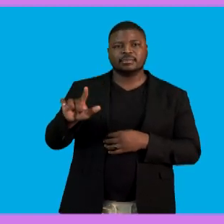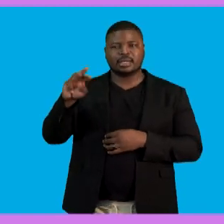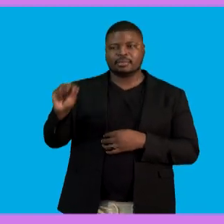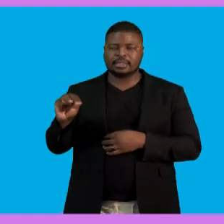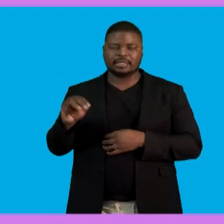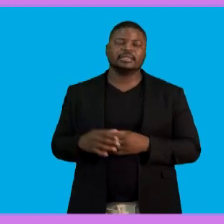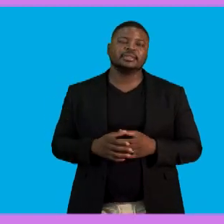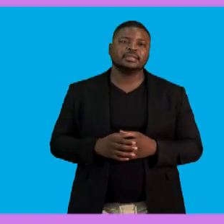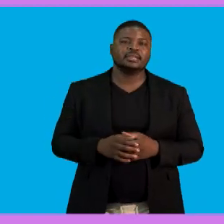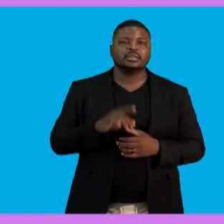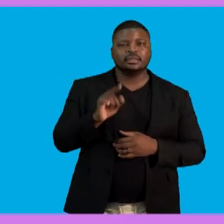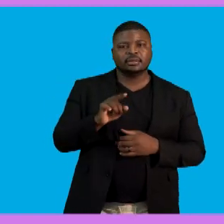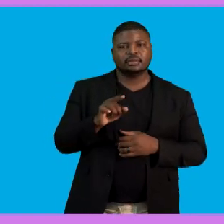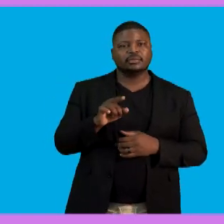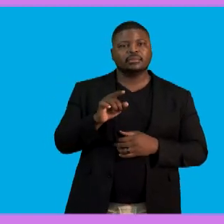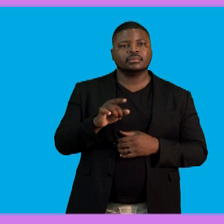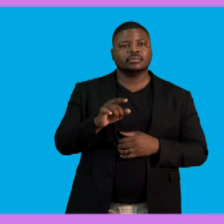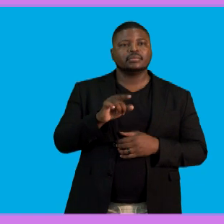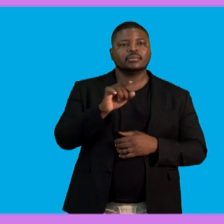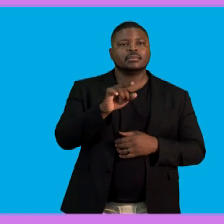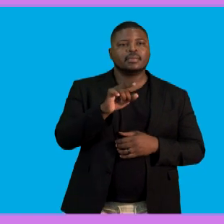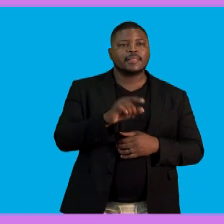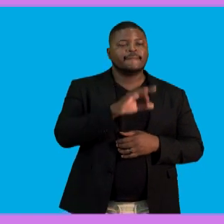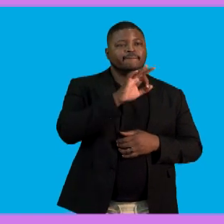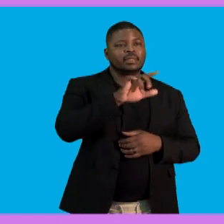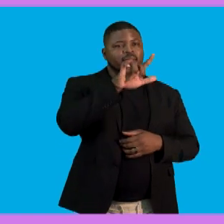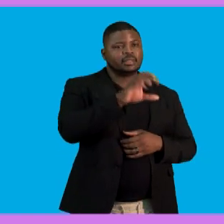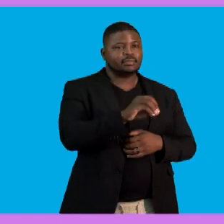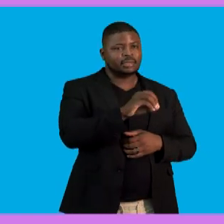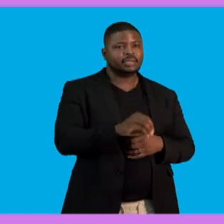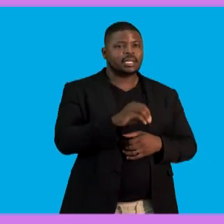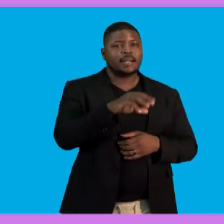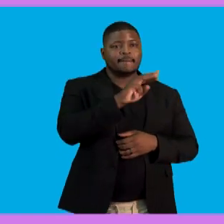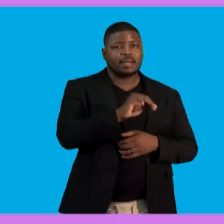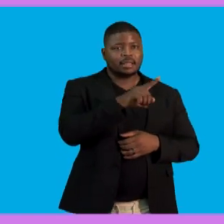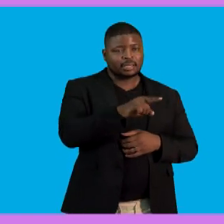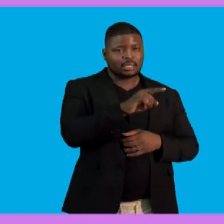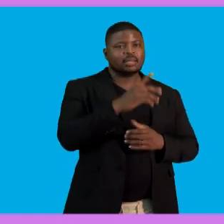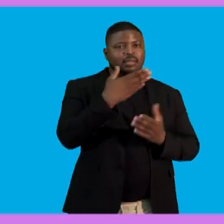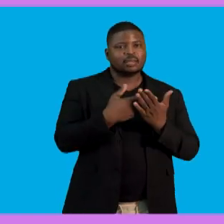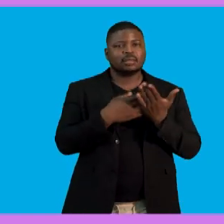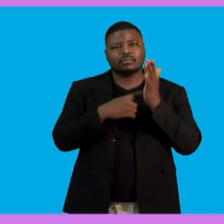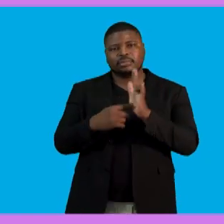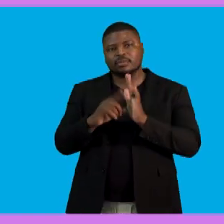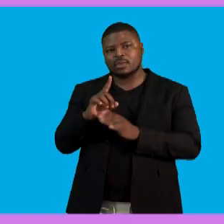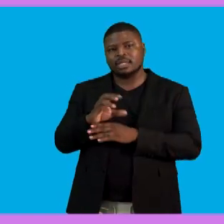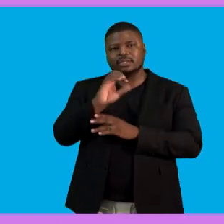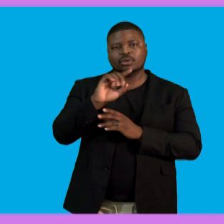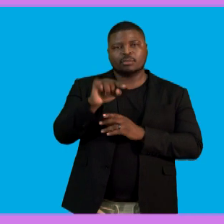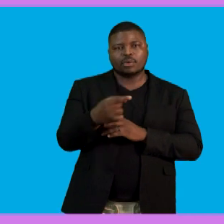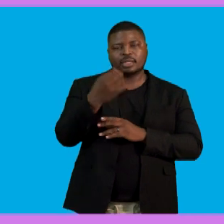0.37 meters. So it means 370 millimeters can be expressed in meters as